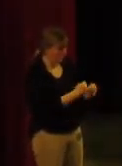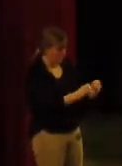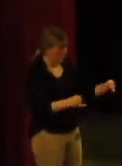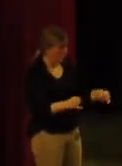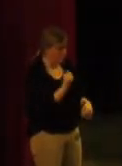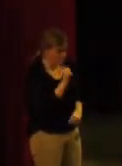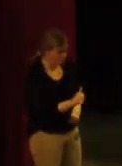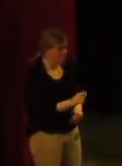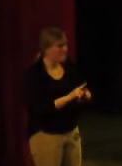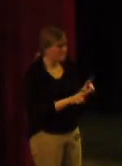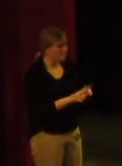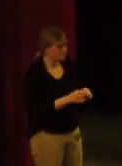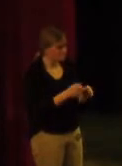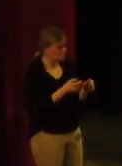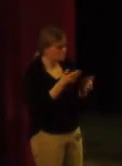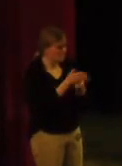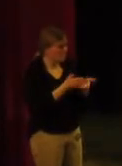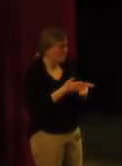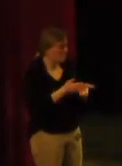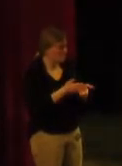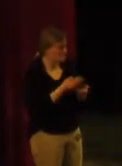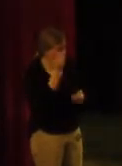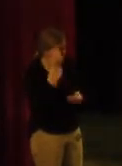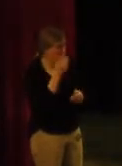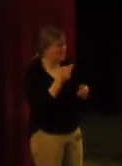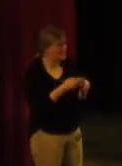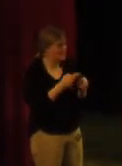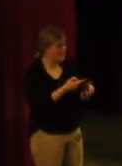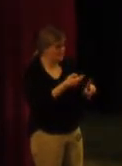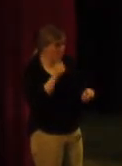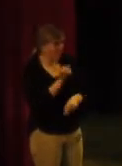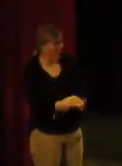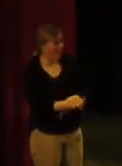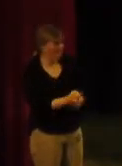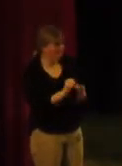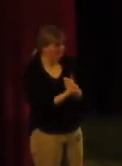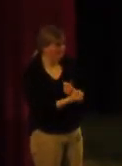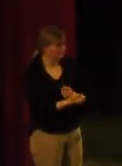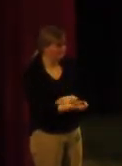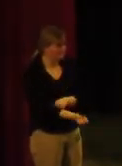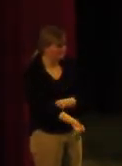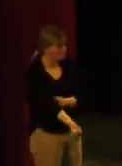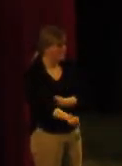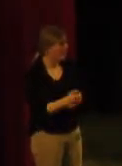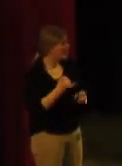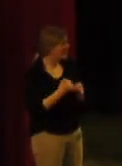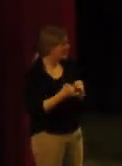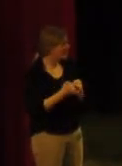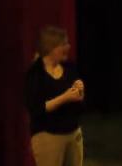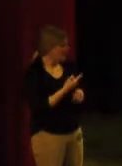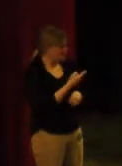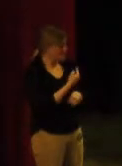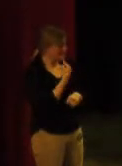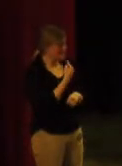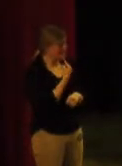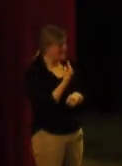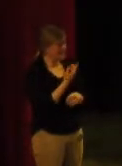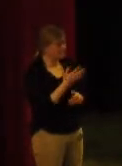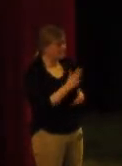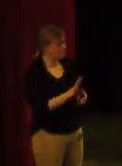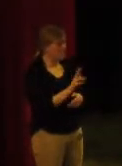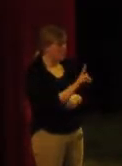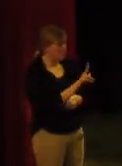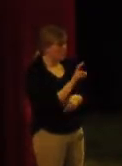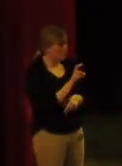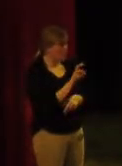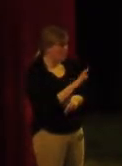Mexico. But that's sort of where the name comes from. That last slide said that there were over